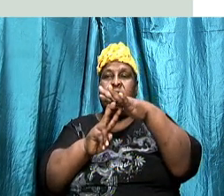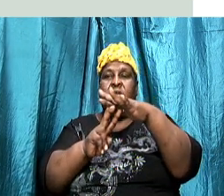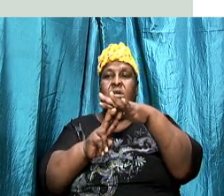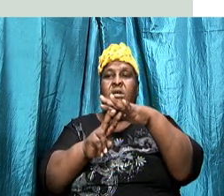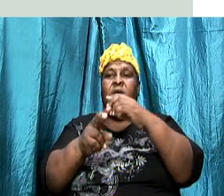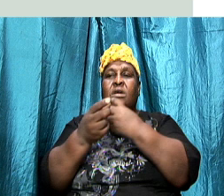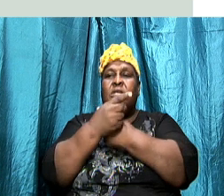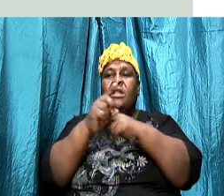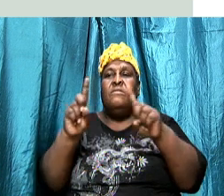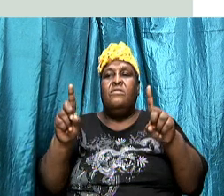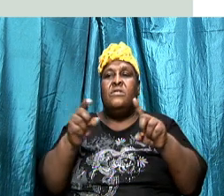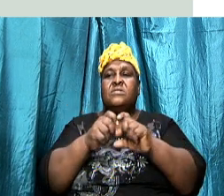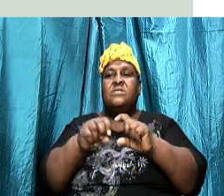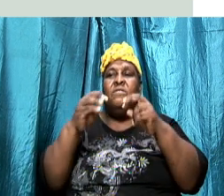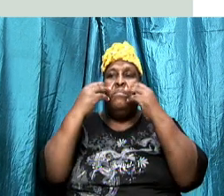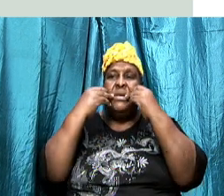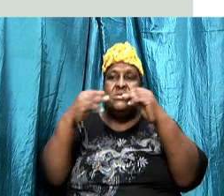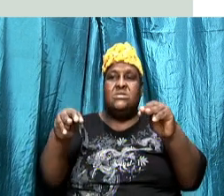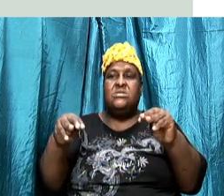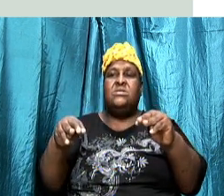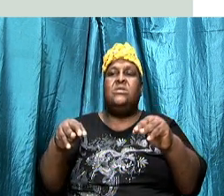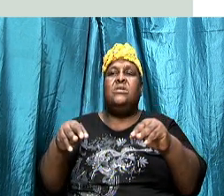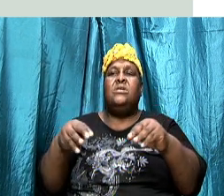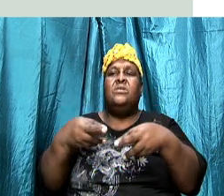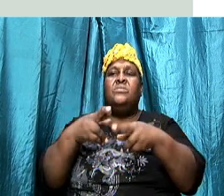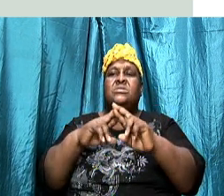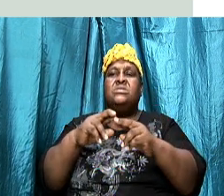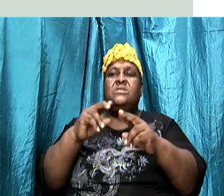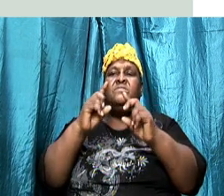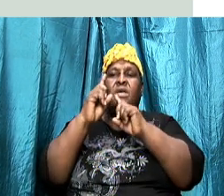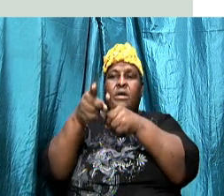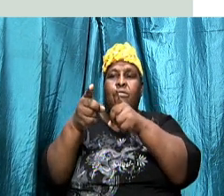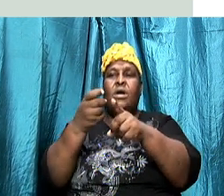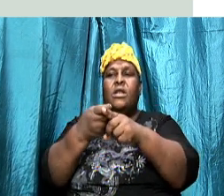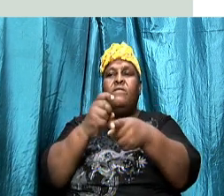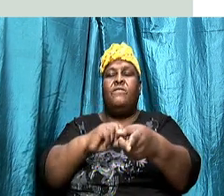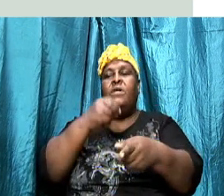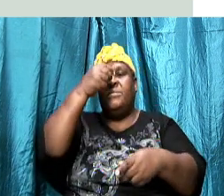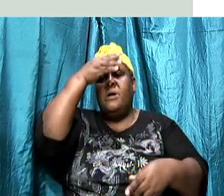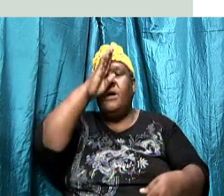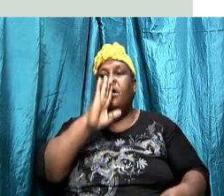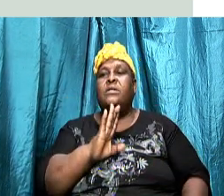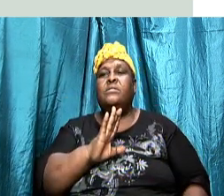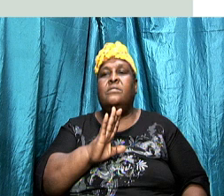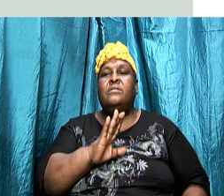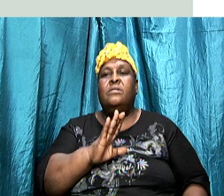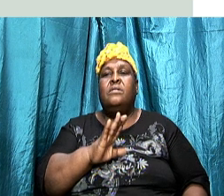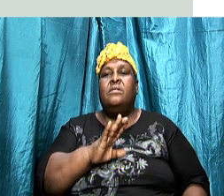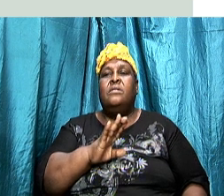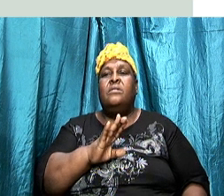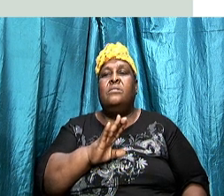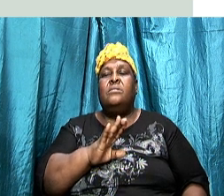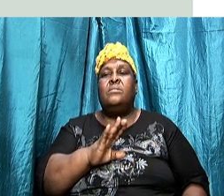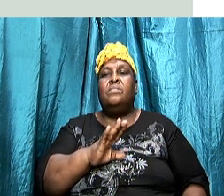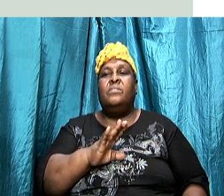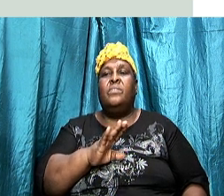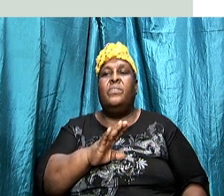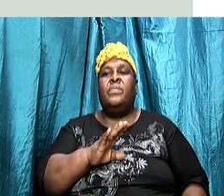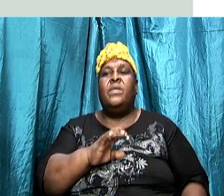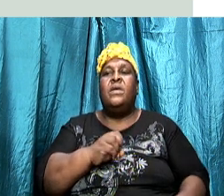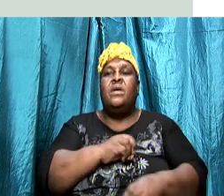prophecy. Prophecy is delivering a message that is received directly from God. So normally this